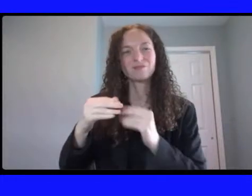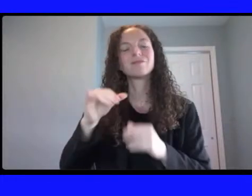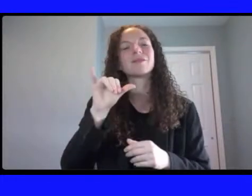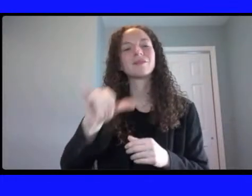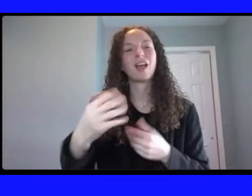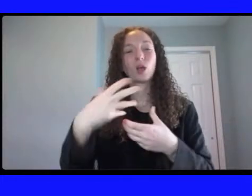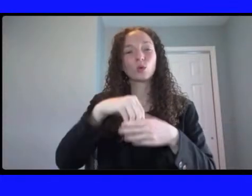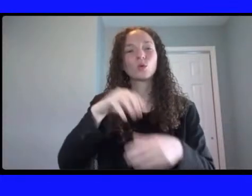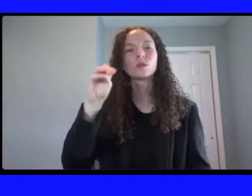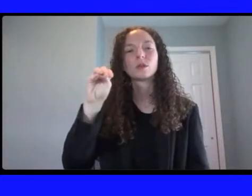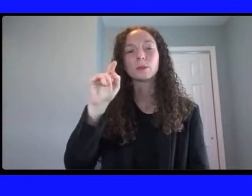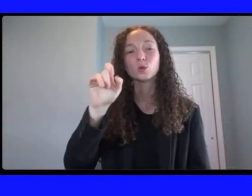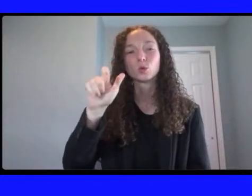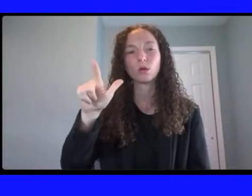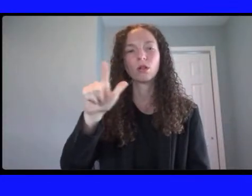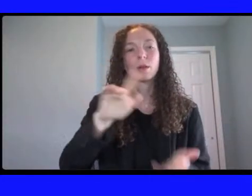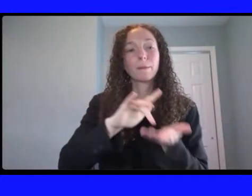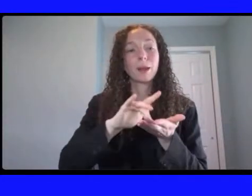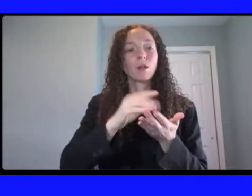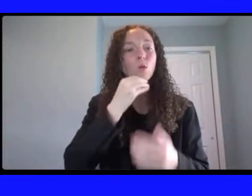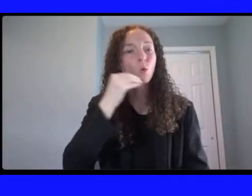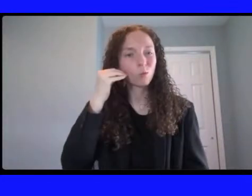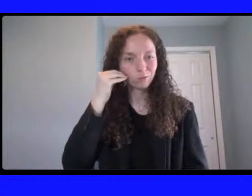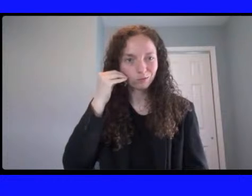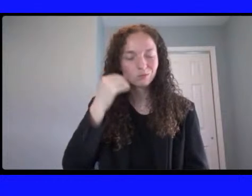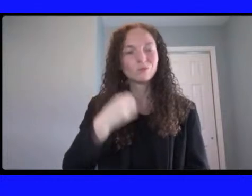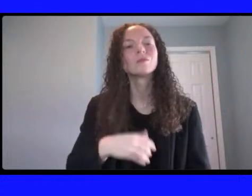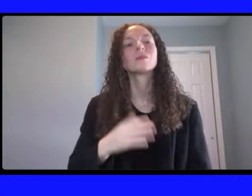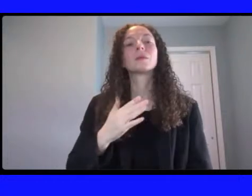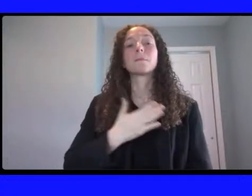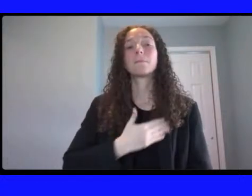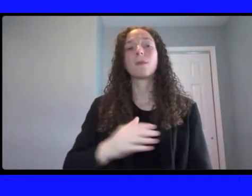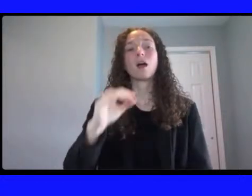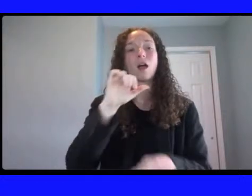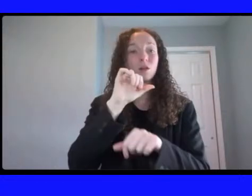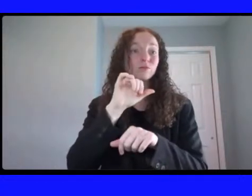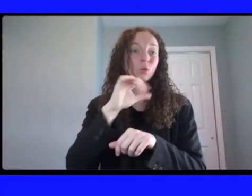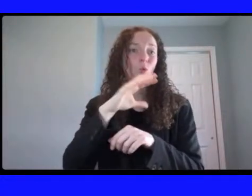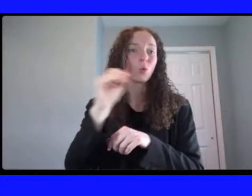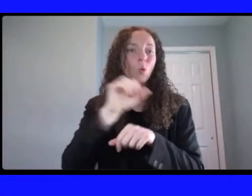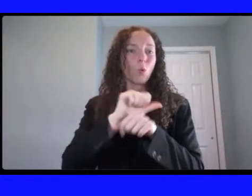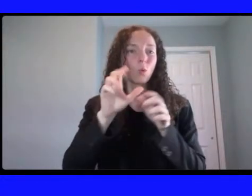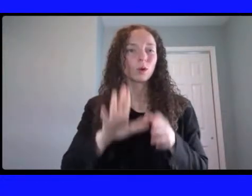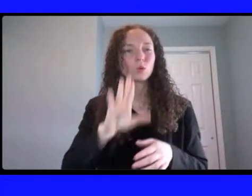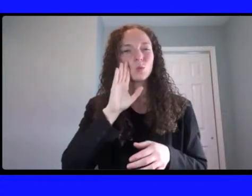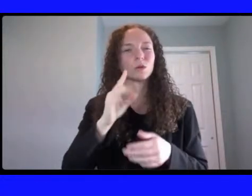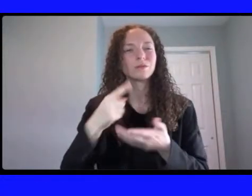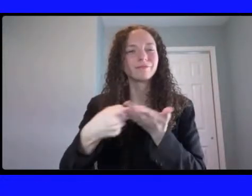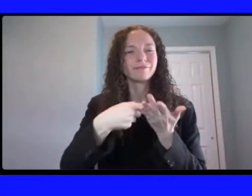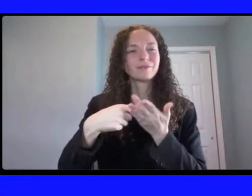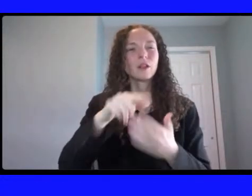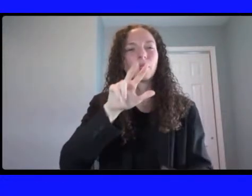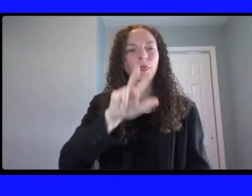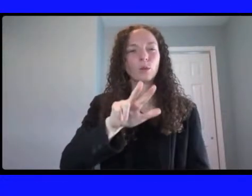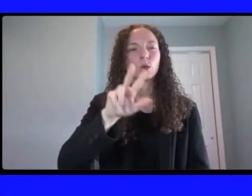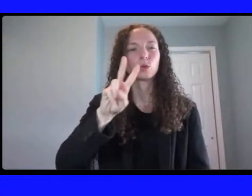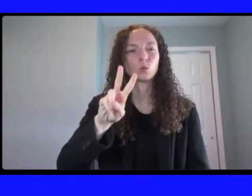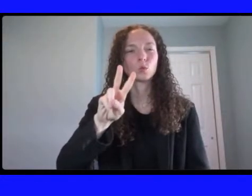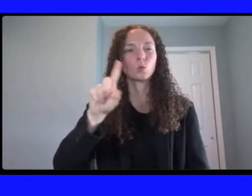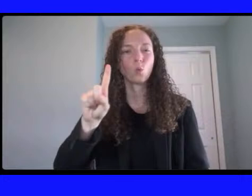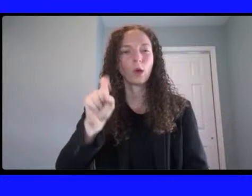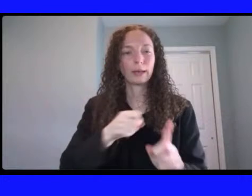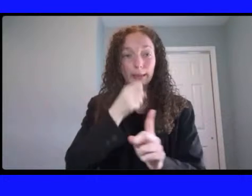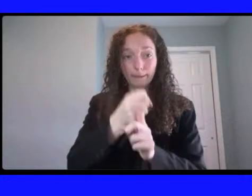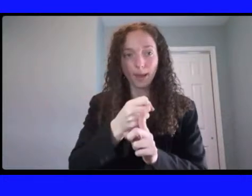At that time, about 3,000 women experienced a life-threatening event during childhood. About 30 women died each year,